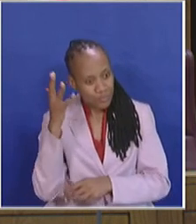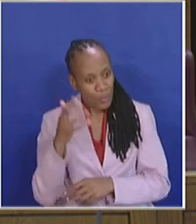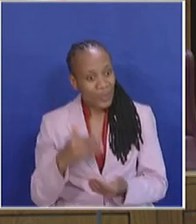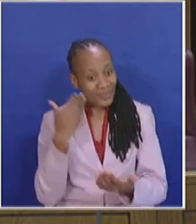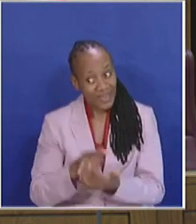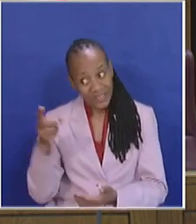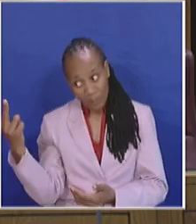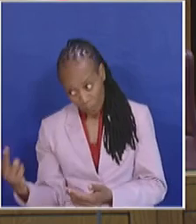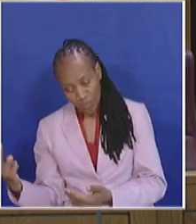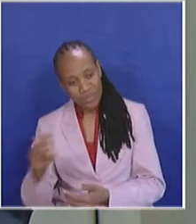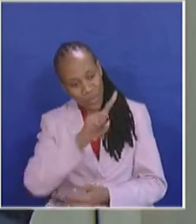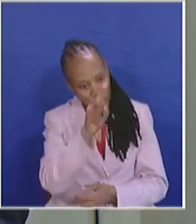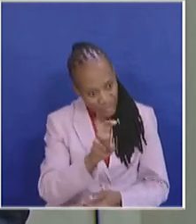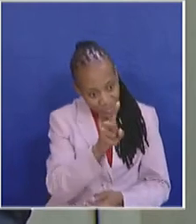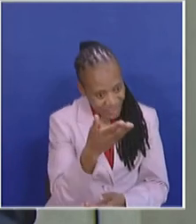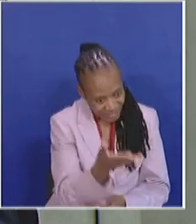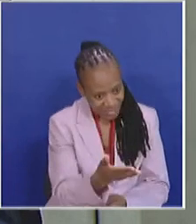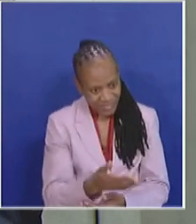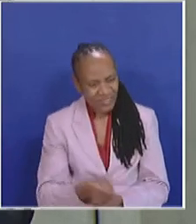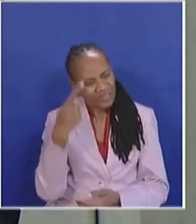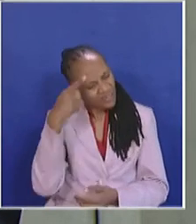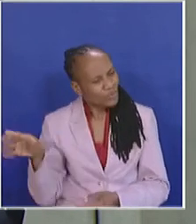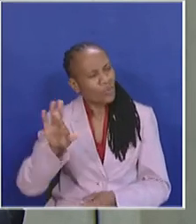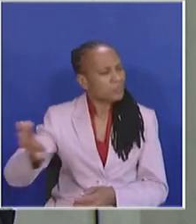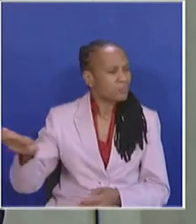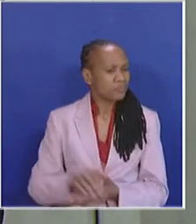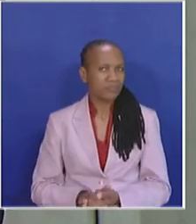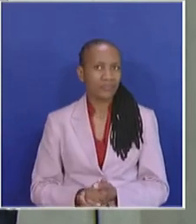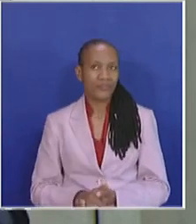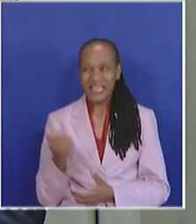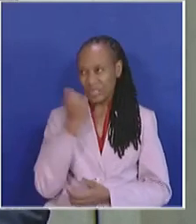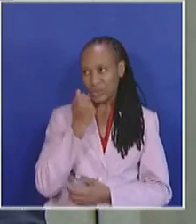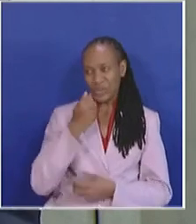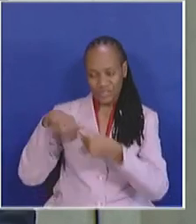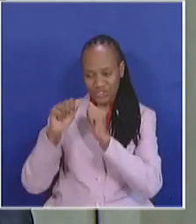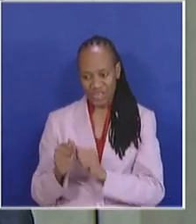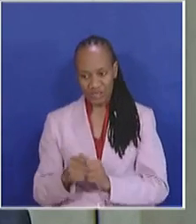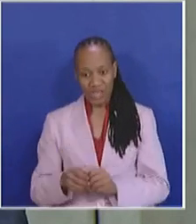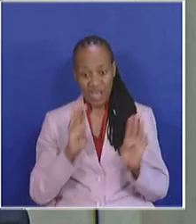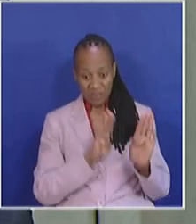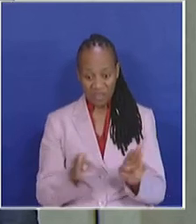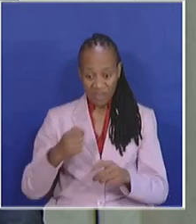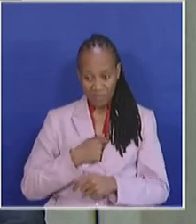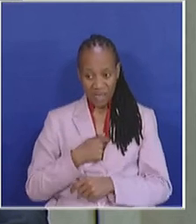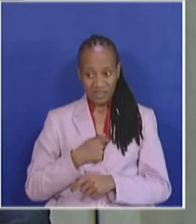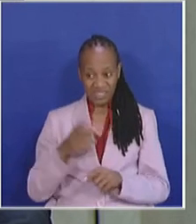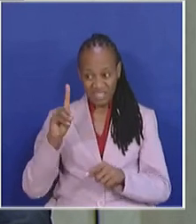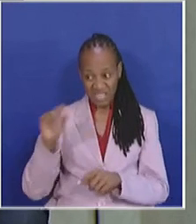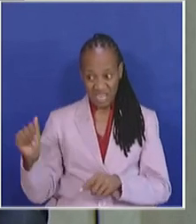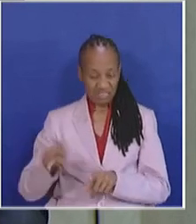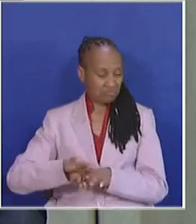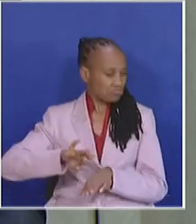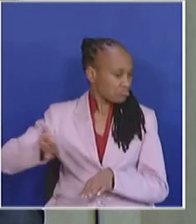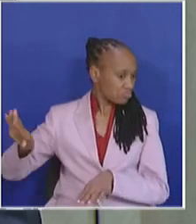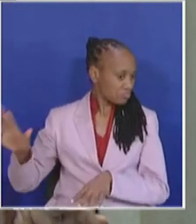tidbits. Well, thank you, Honorable Chair. My attitude to the DA is the same. They belong to one category, Honorable Chair.